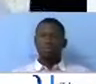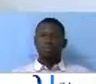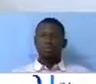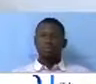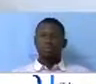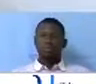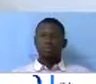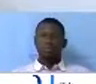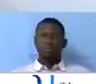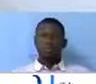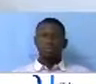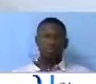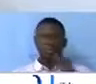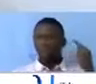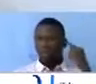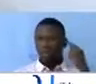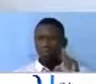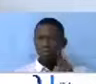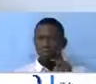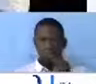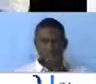You didn't hear what I said? No, sir.